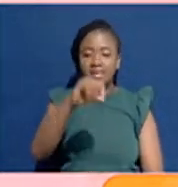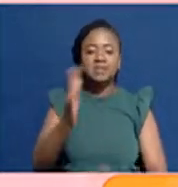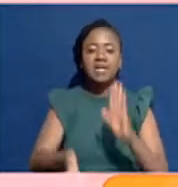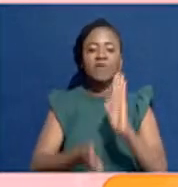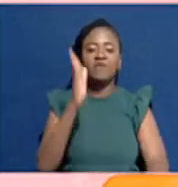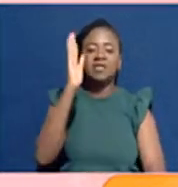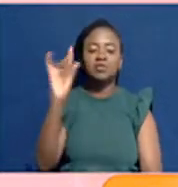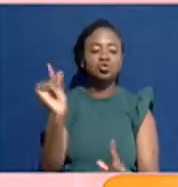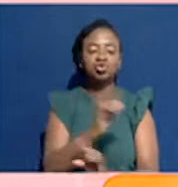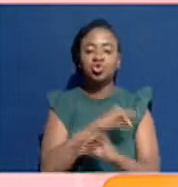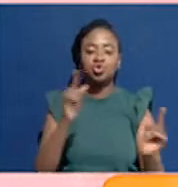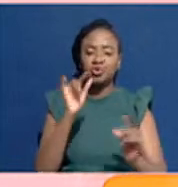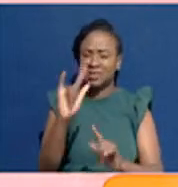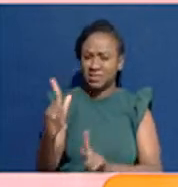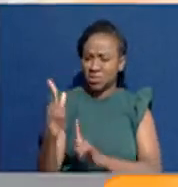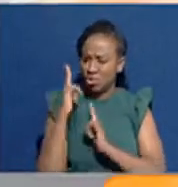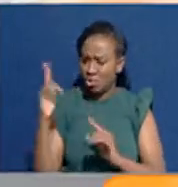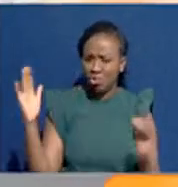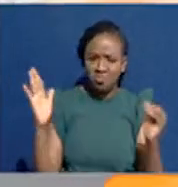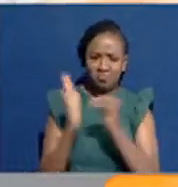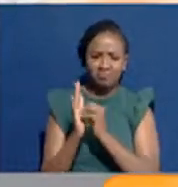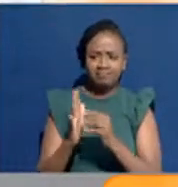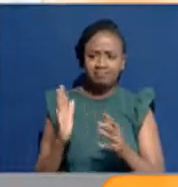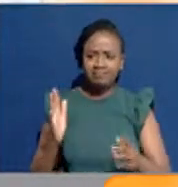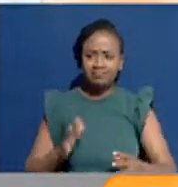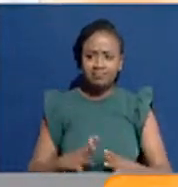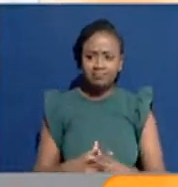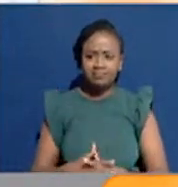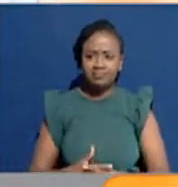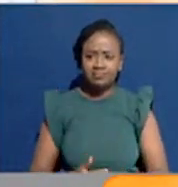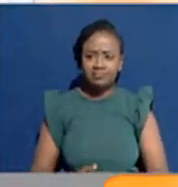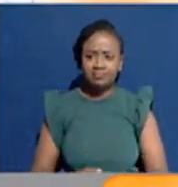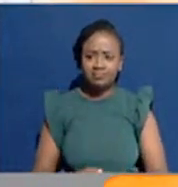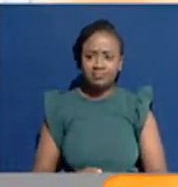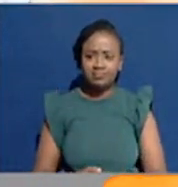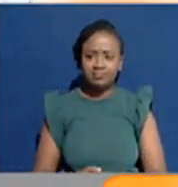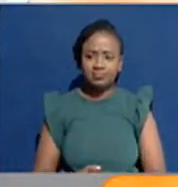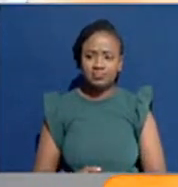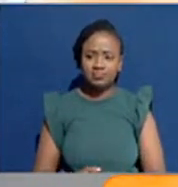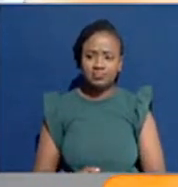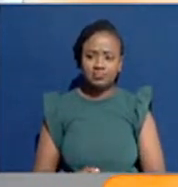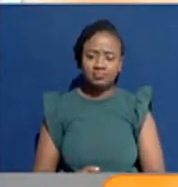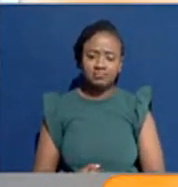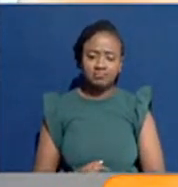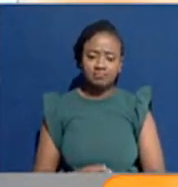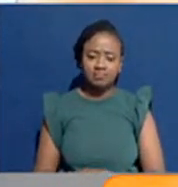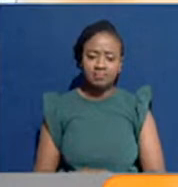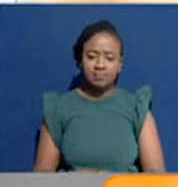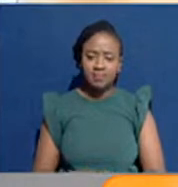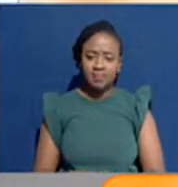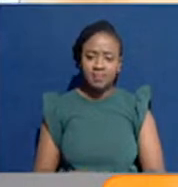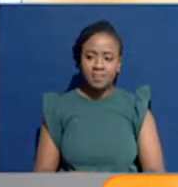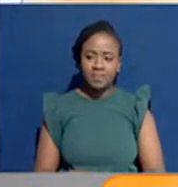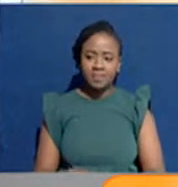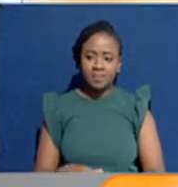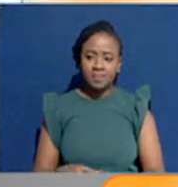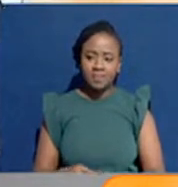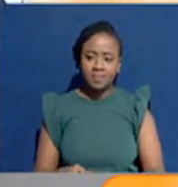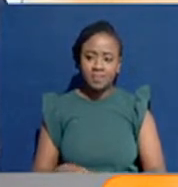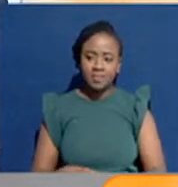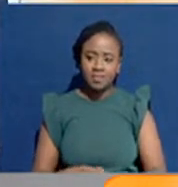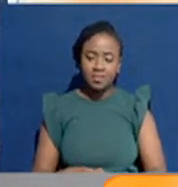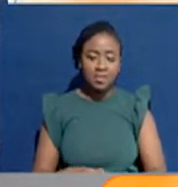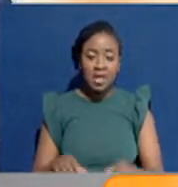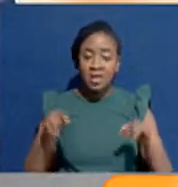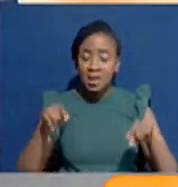You know it. It's a law, Sam. I'm talking named, about is the it automatic rent to transfer the benefit to the tenant? Oh, we are in a